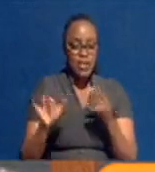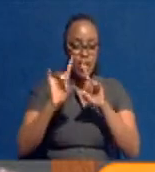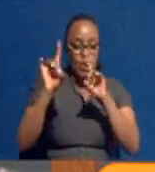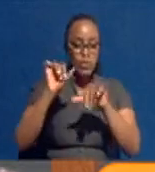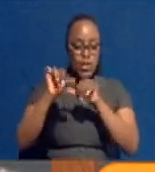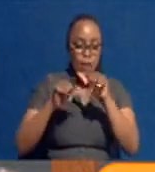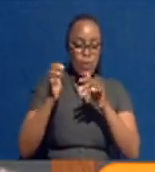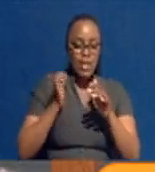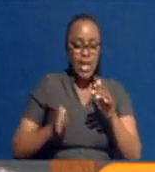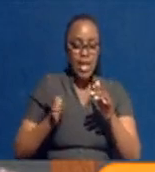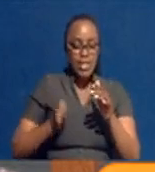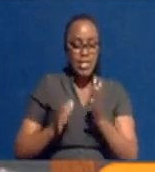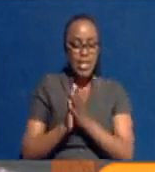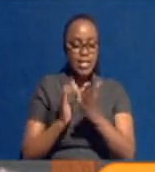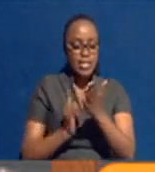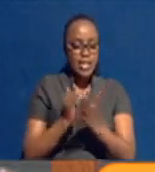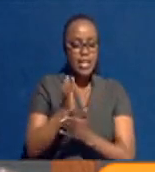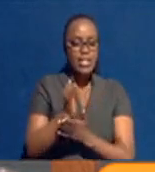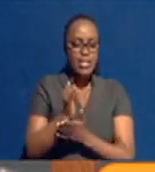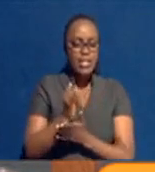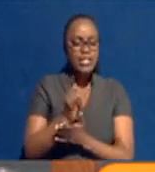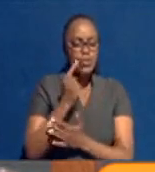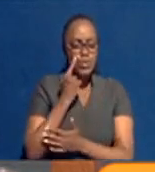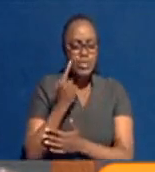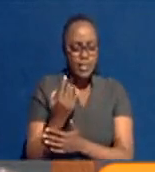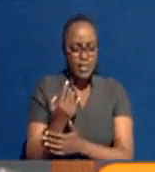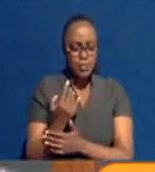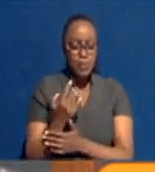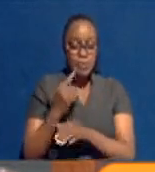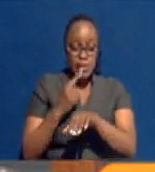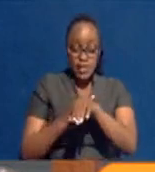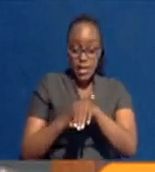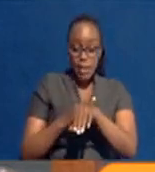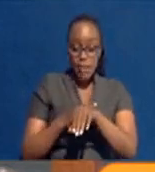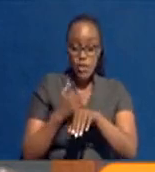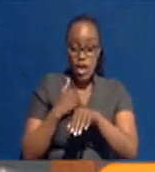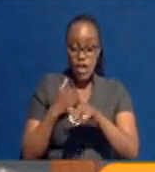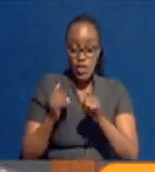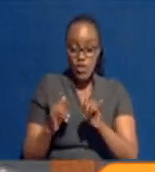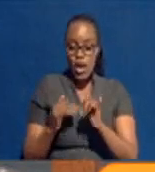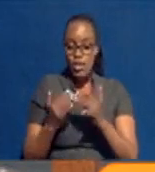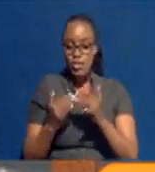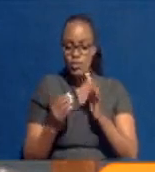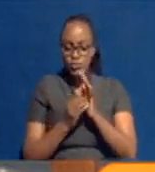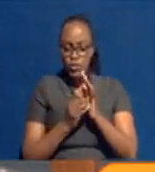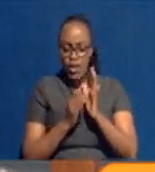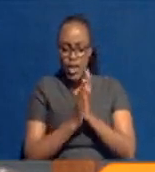of ethics and integrity. And so, if you are then to juxtapose that and say if